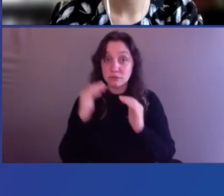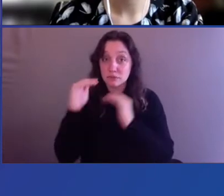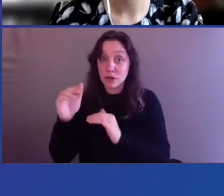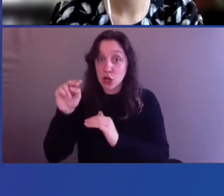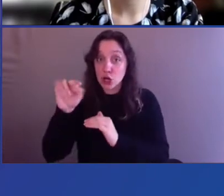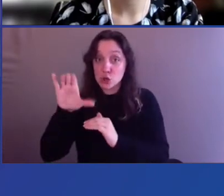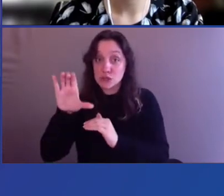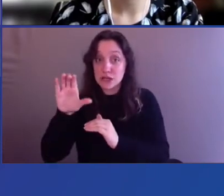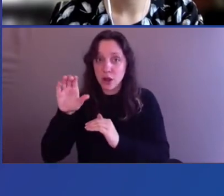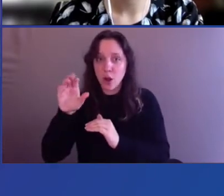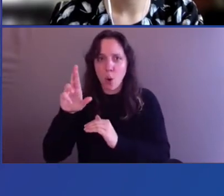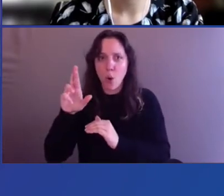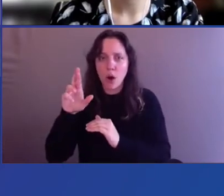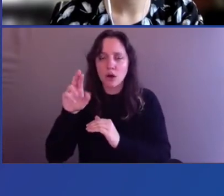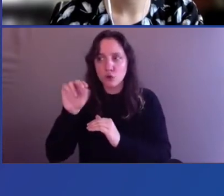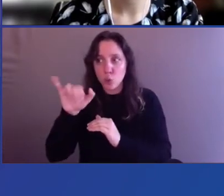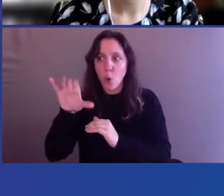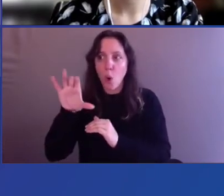in general, this is